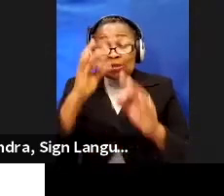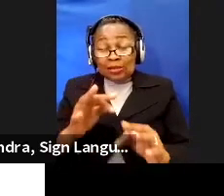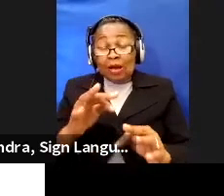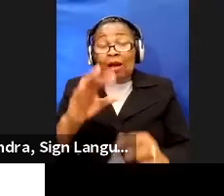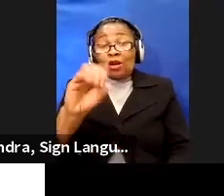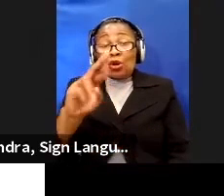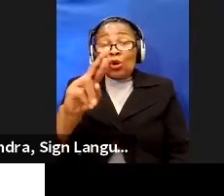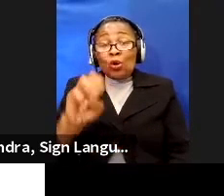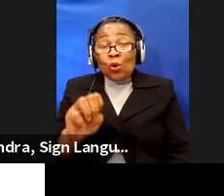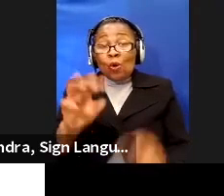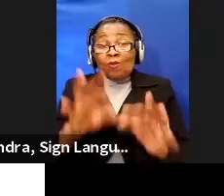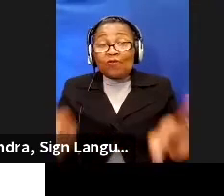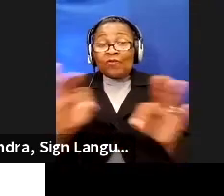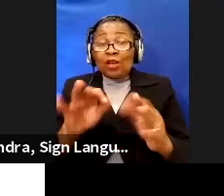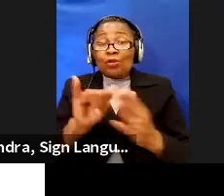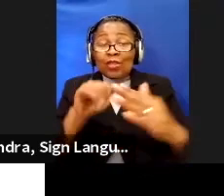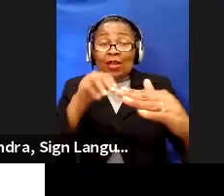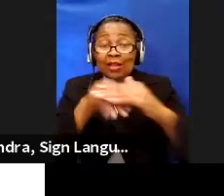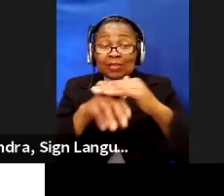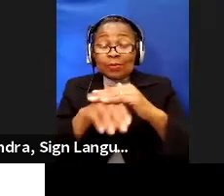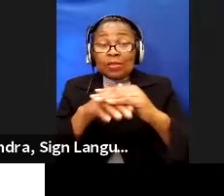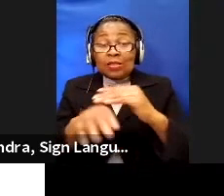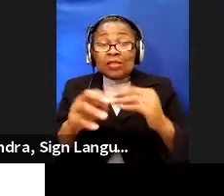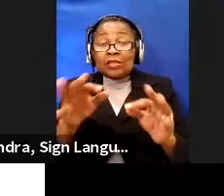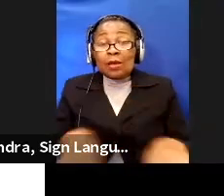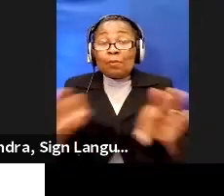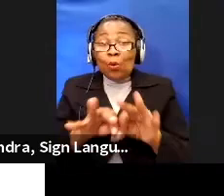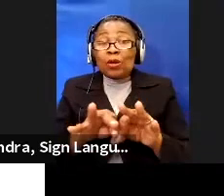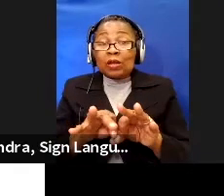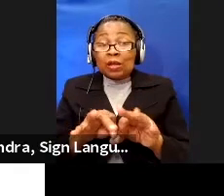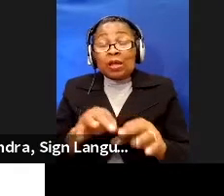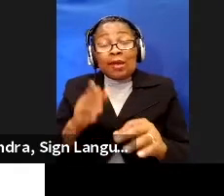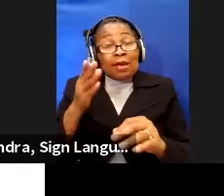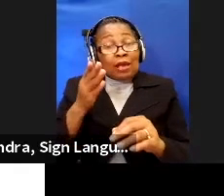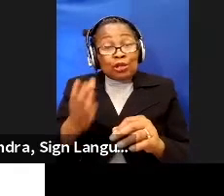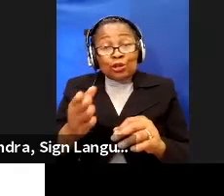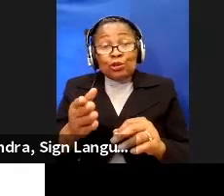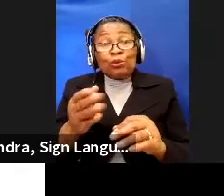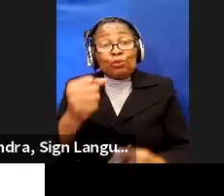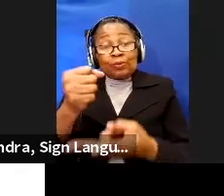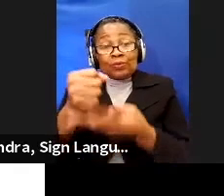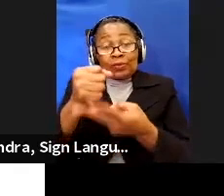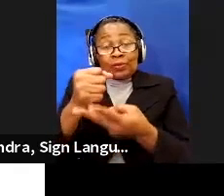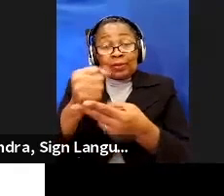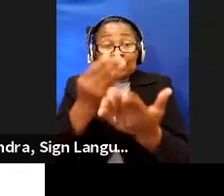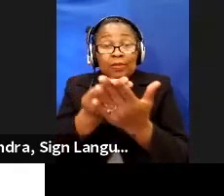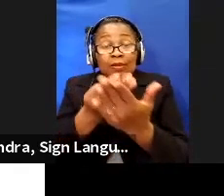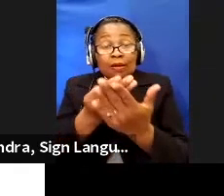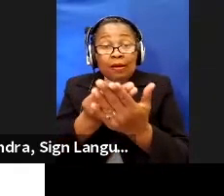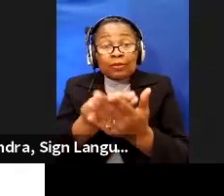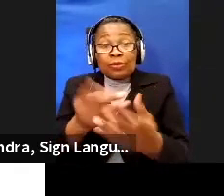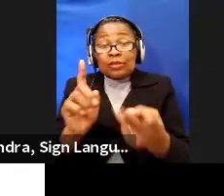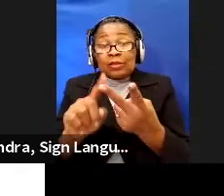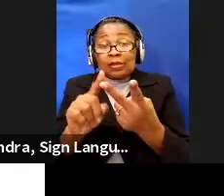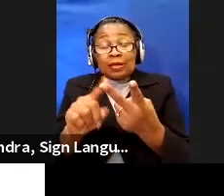is important and you resource for it, meaning you put aside the dollars, the time,